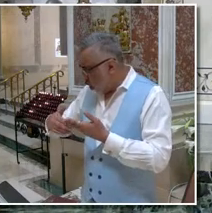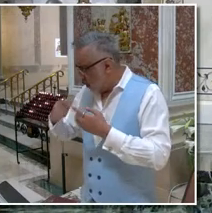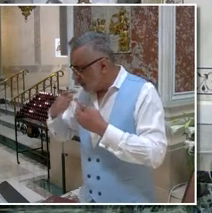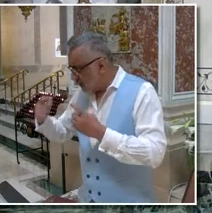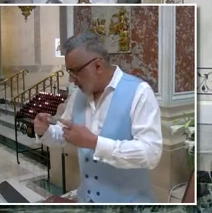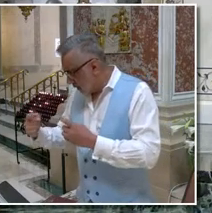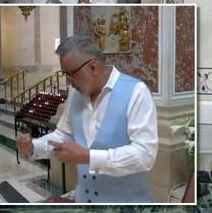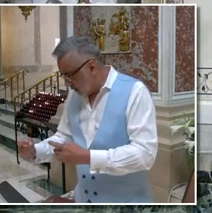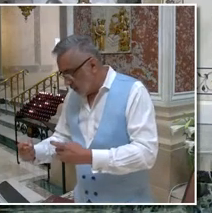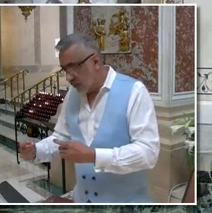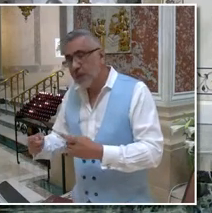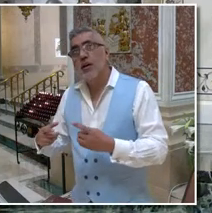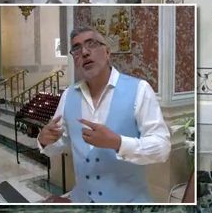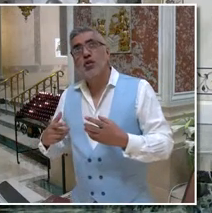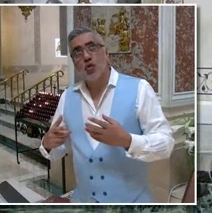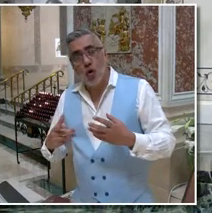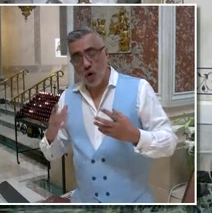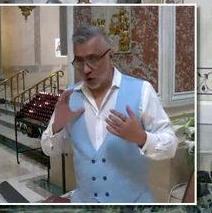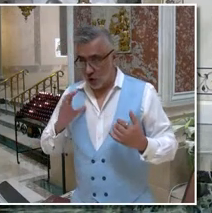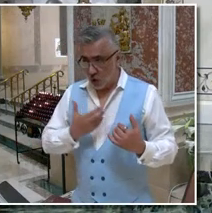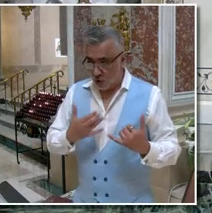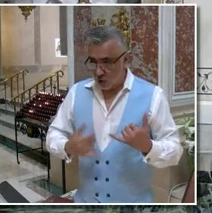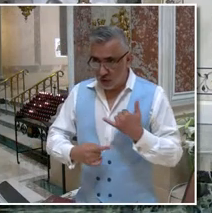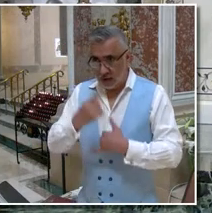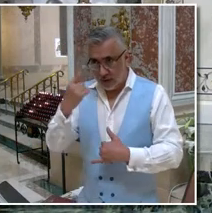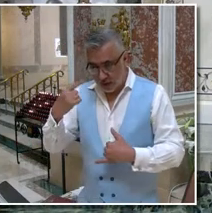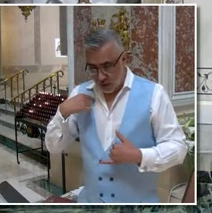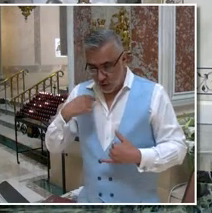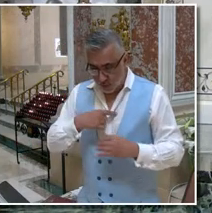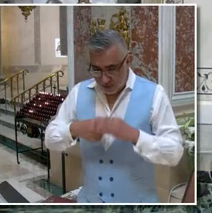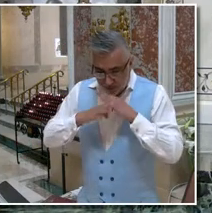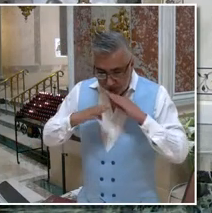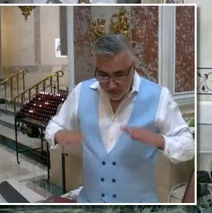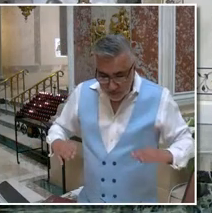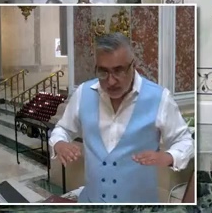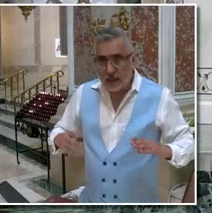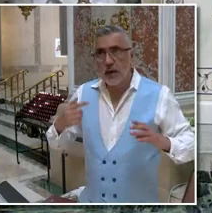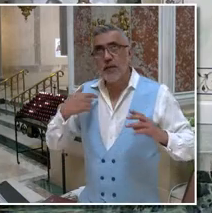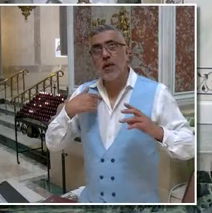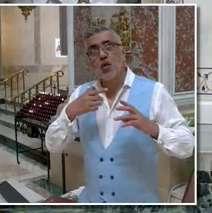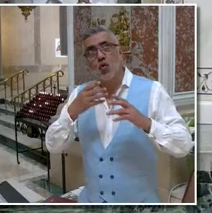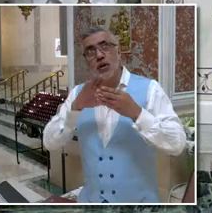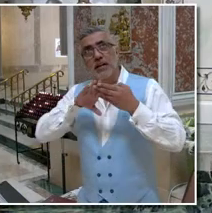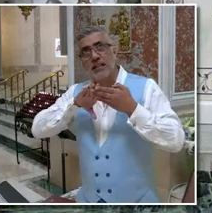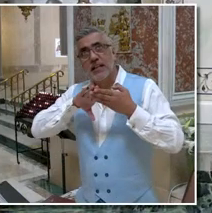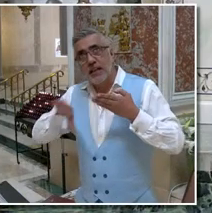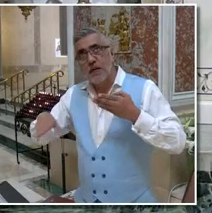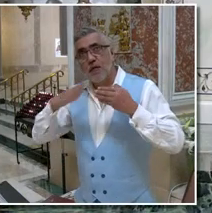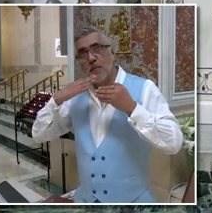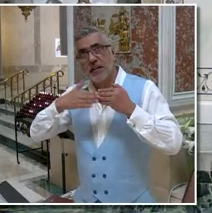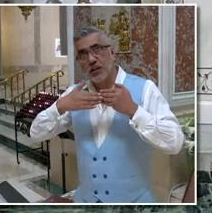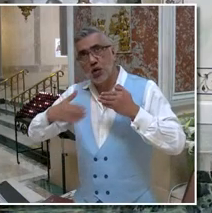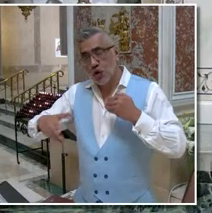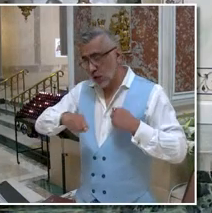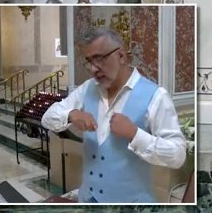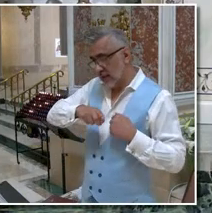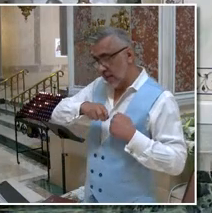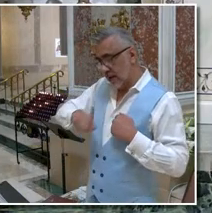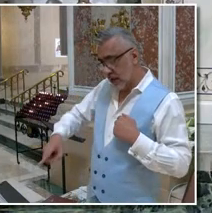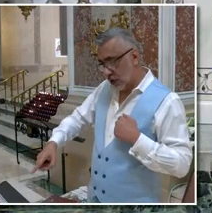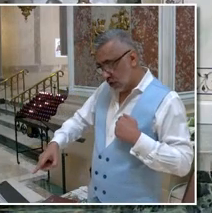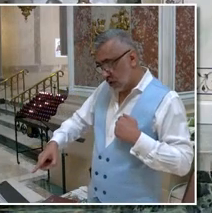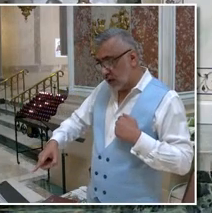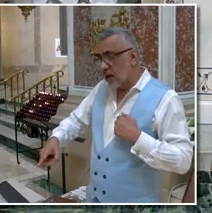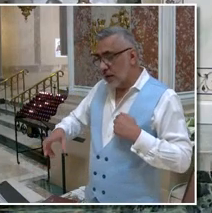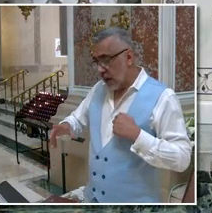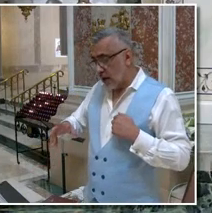sins. Order our days in your peace, and command that we be delivered from eternal damnation and